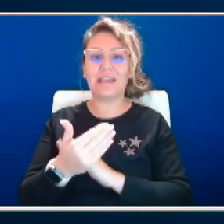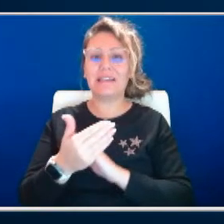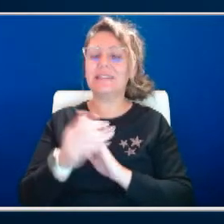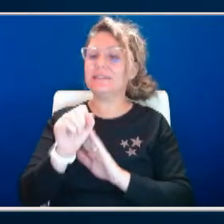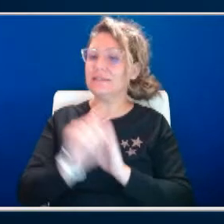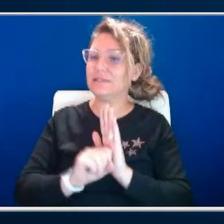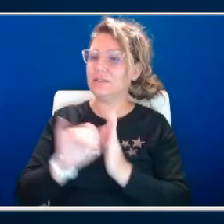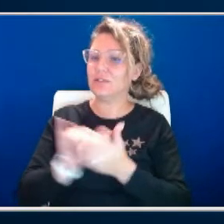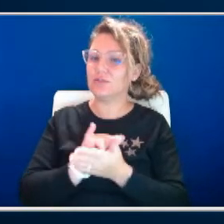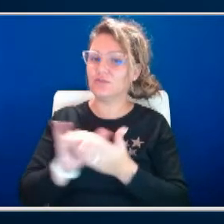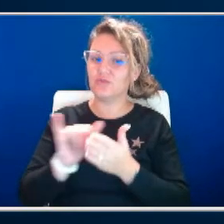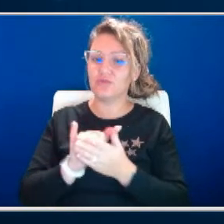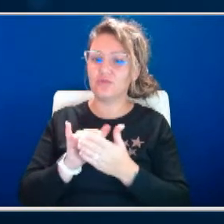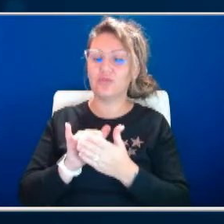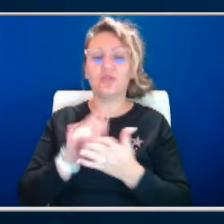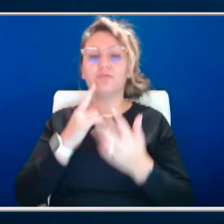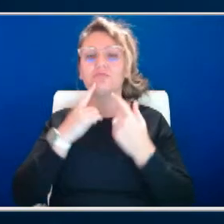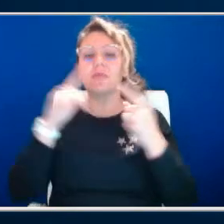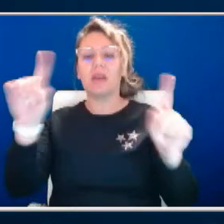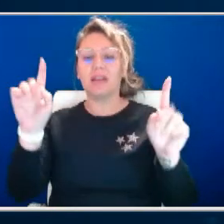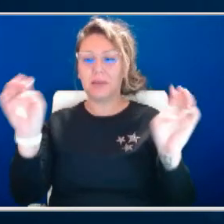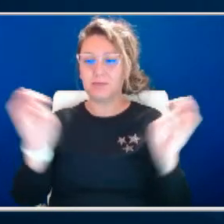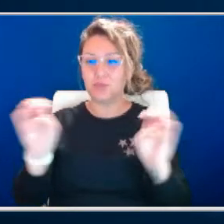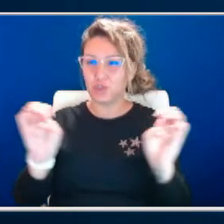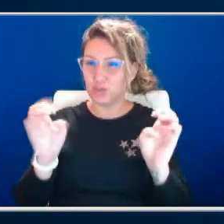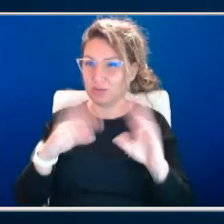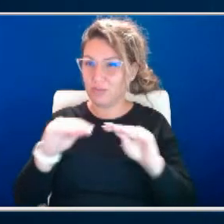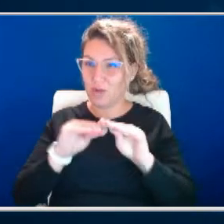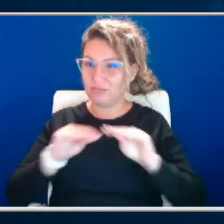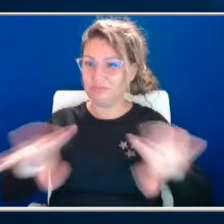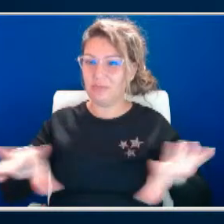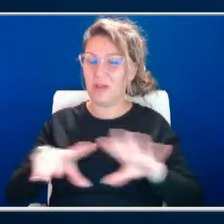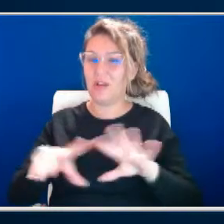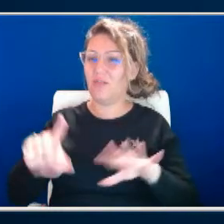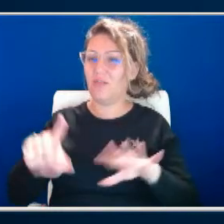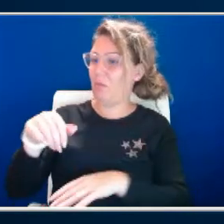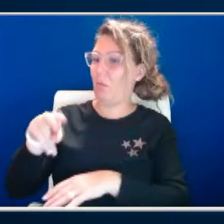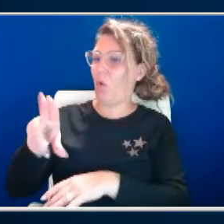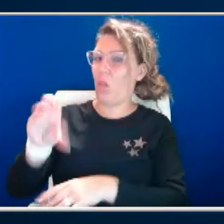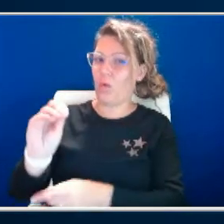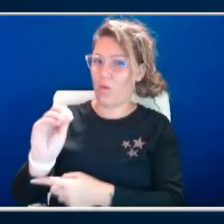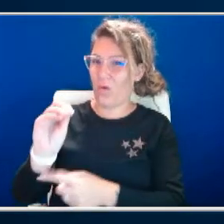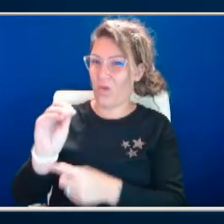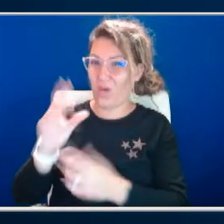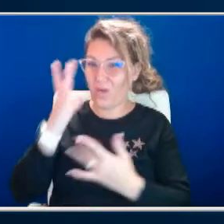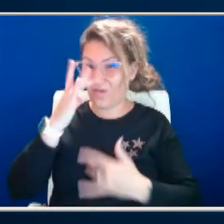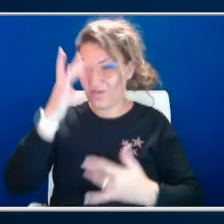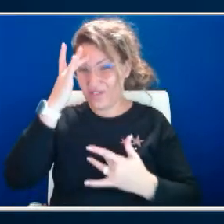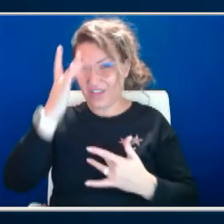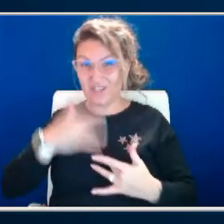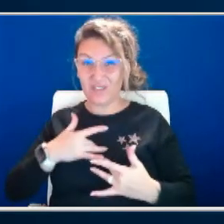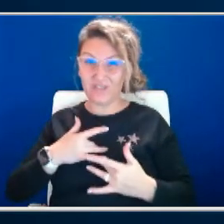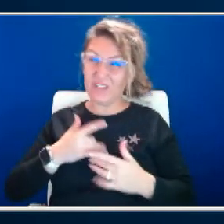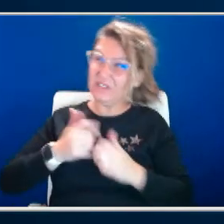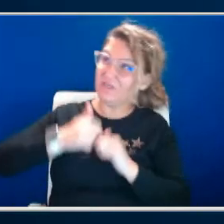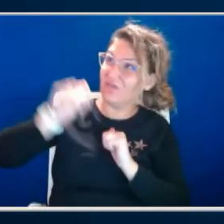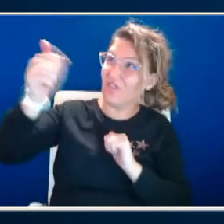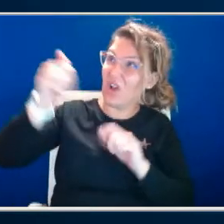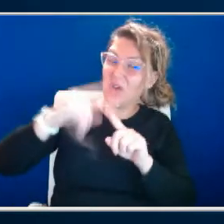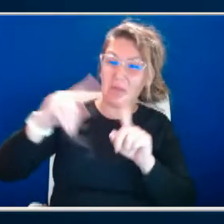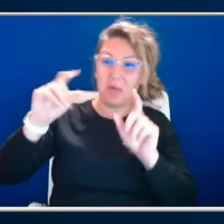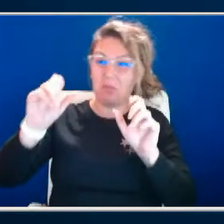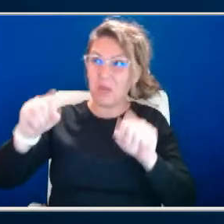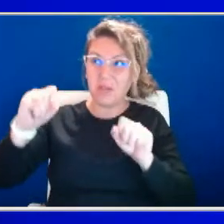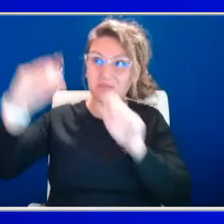more spread of polio virus. So, how when we hear something like that, it feels far away, but is it possible it could come here to the Midwest?